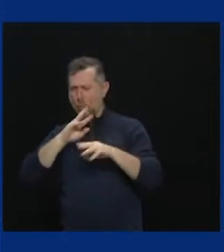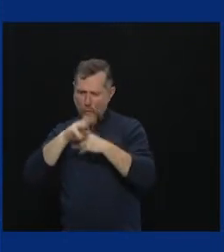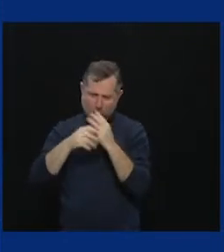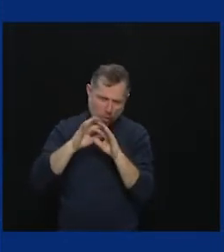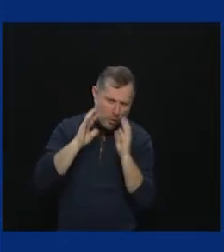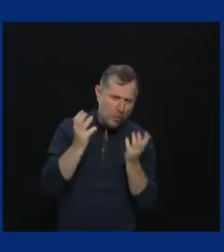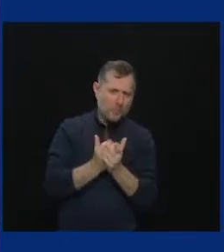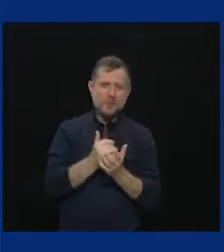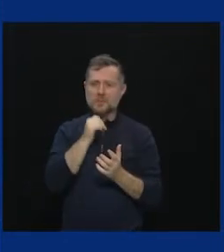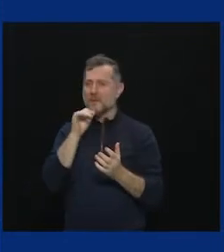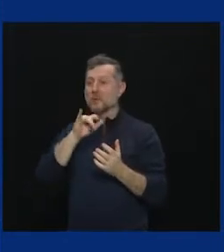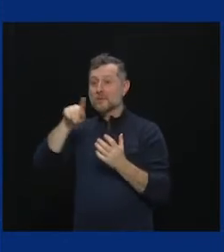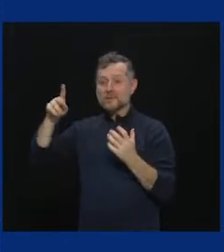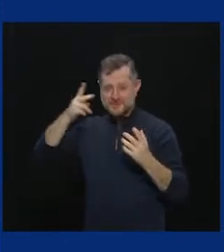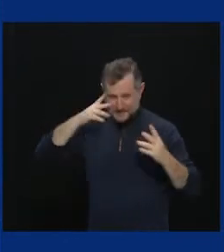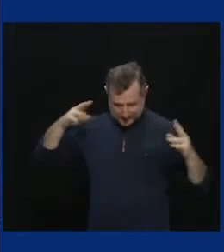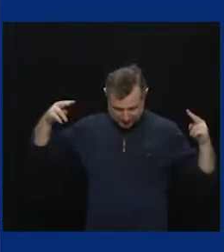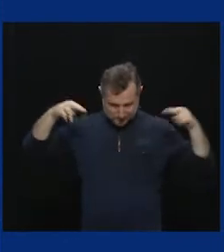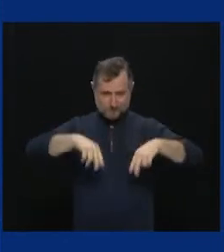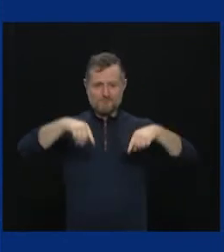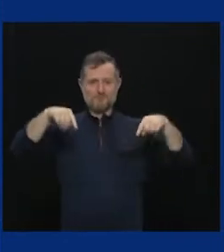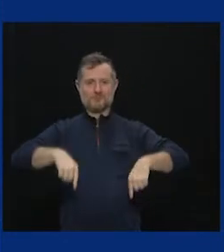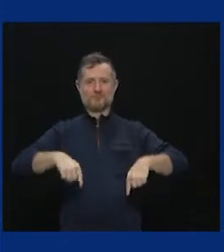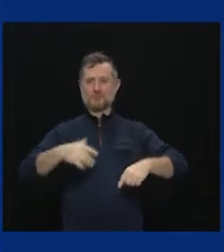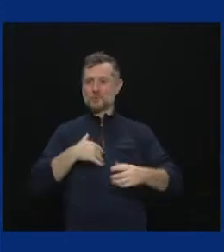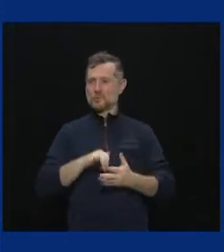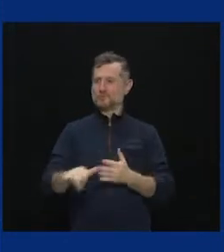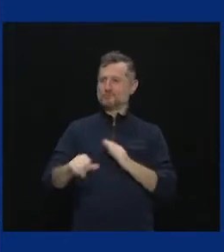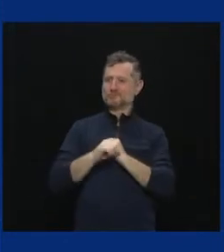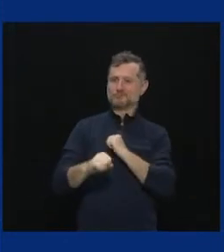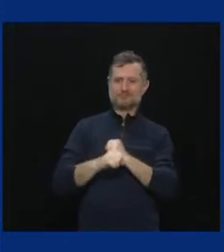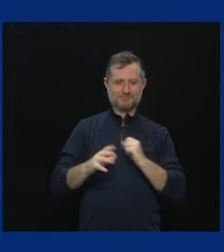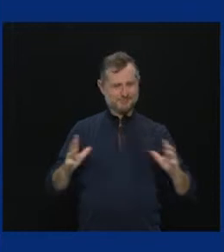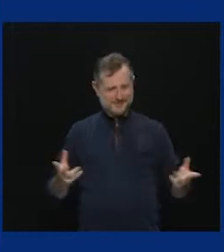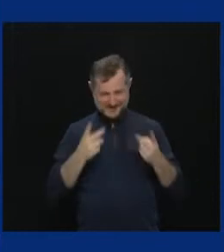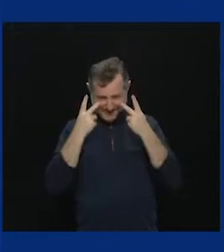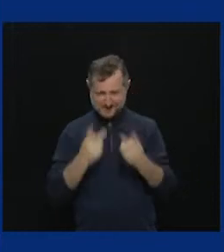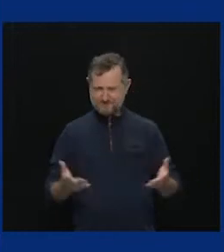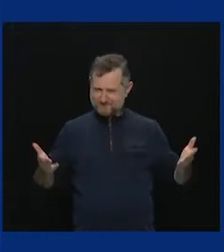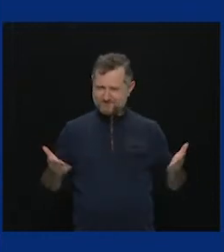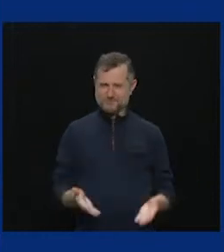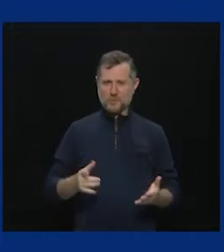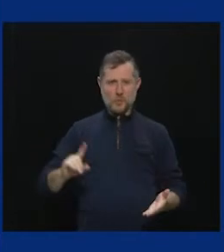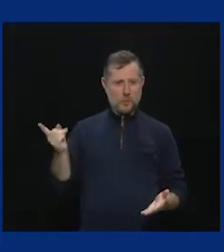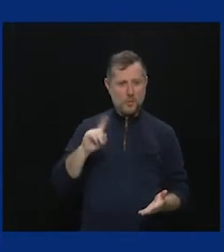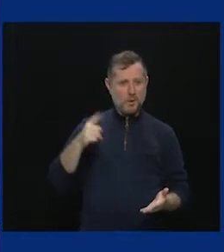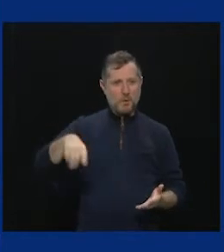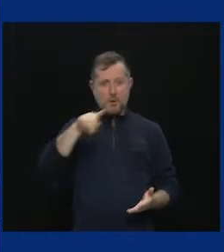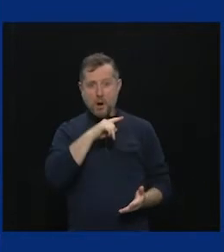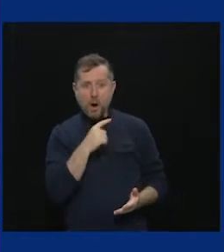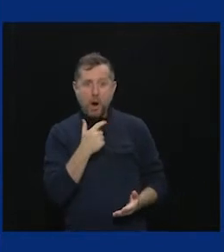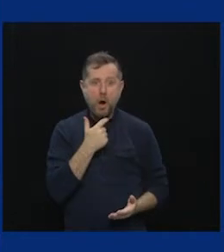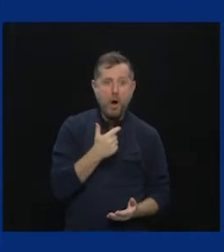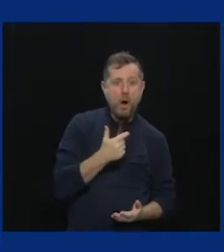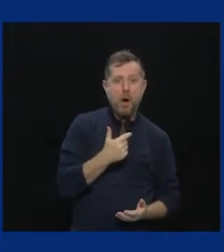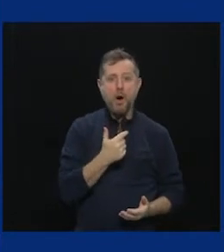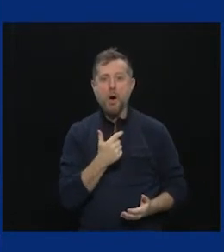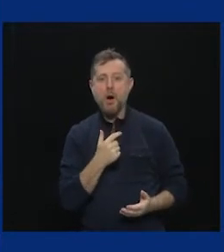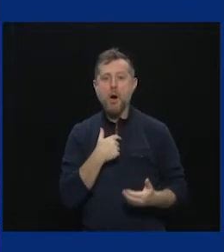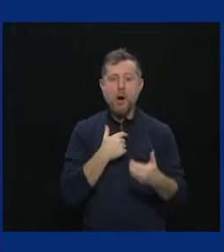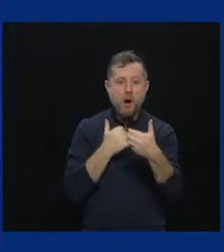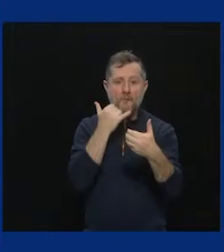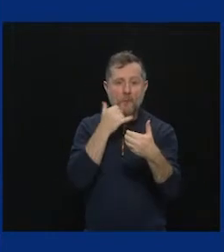our advertising, that they have a chance to see this where they consume their data, where they consume their media, digital,